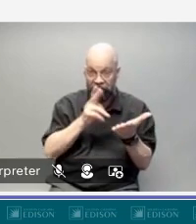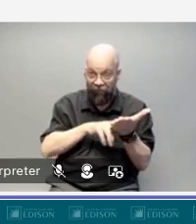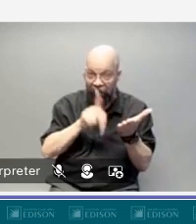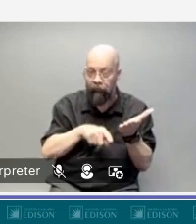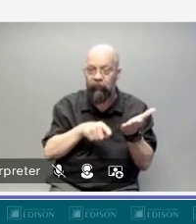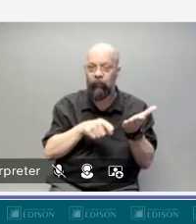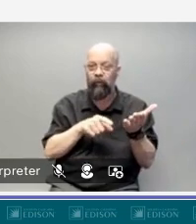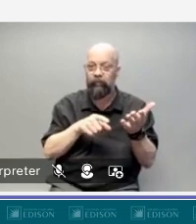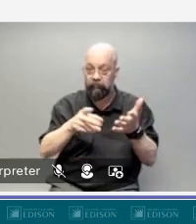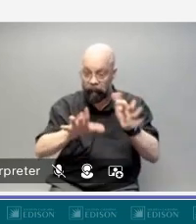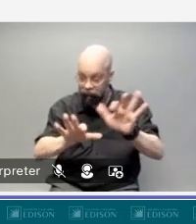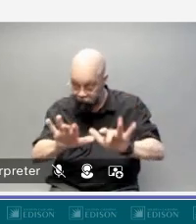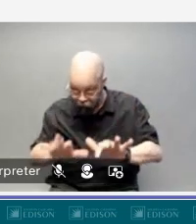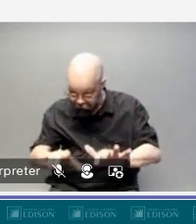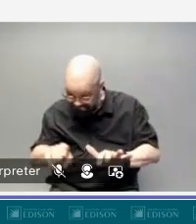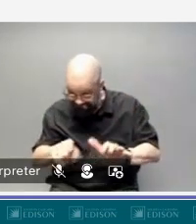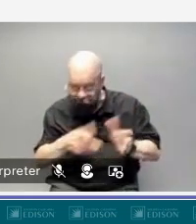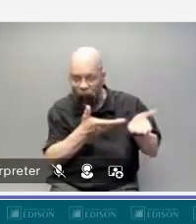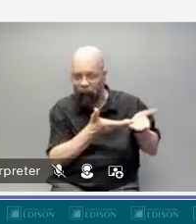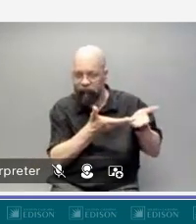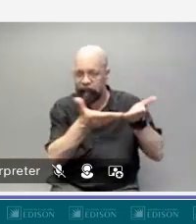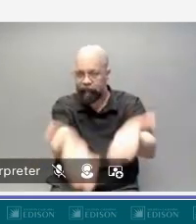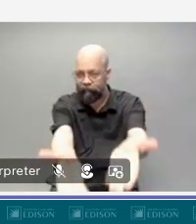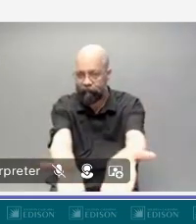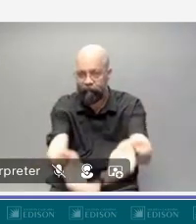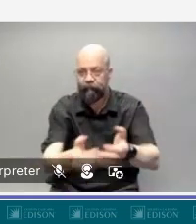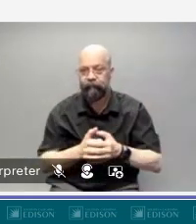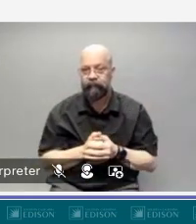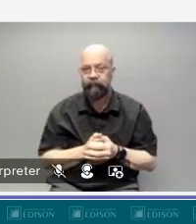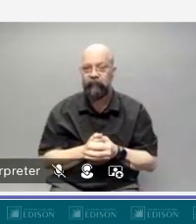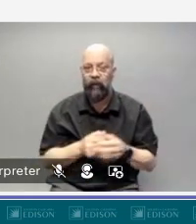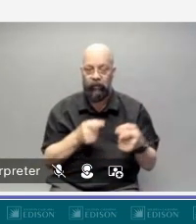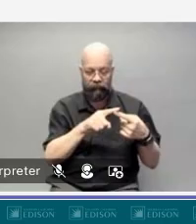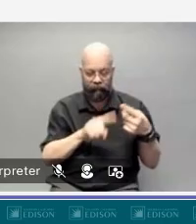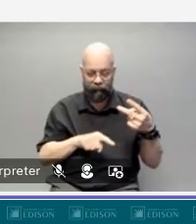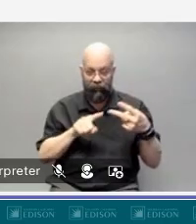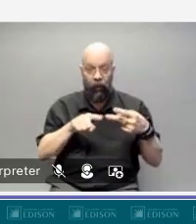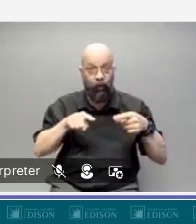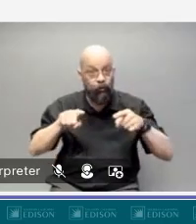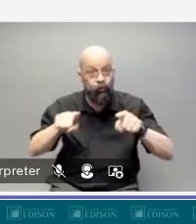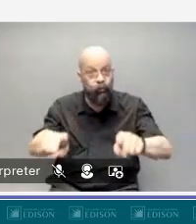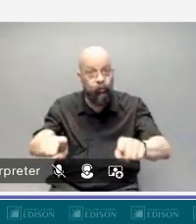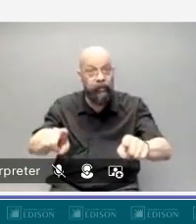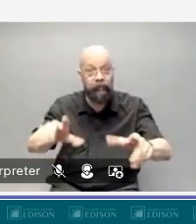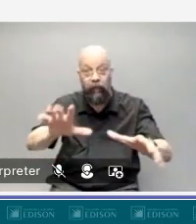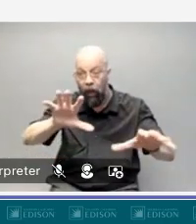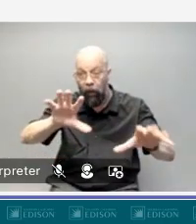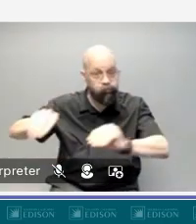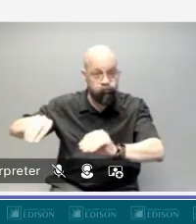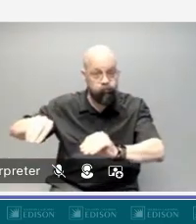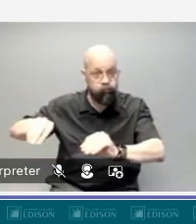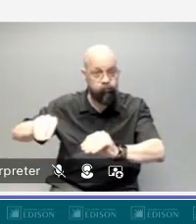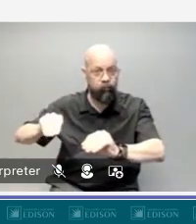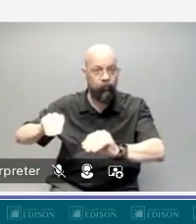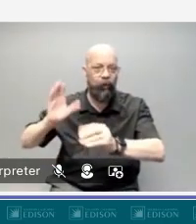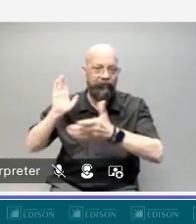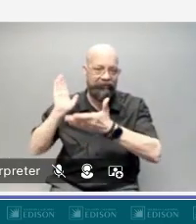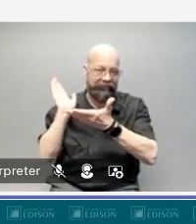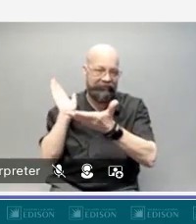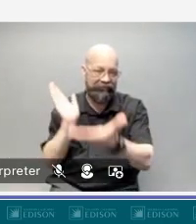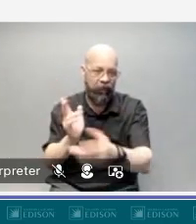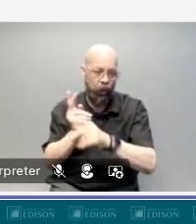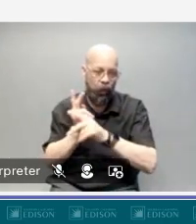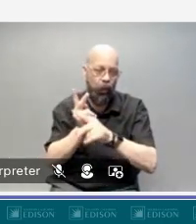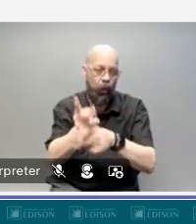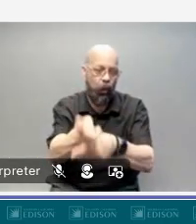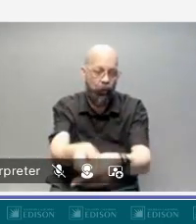home. Next is our in-event battery loan program, and that provides critical support for customers with access and functional needs who